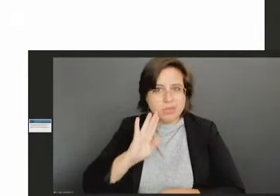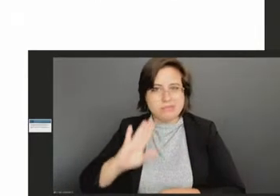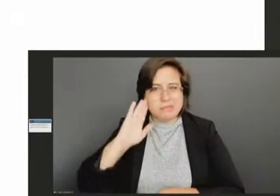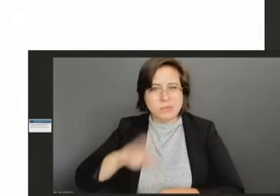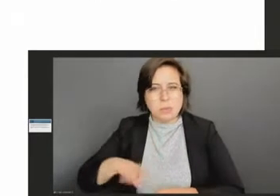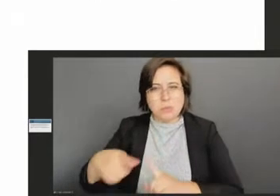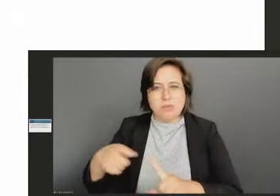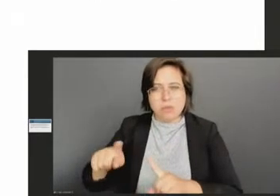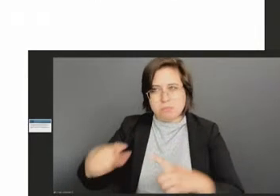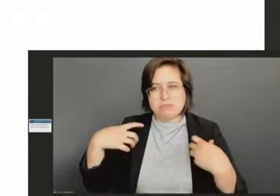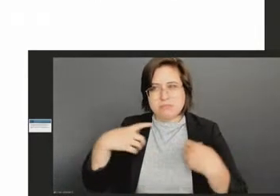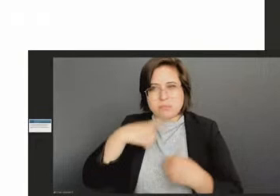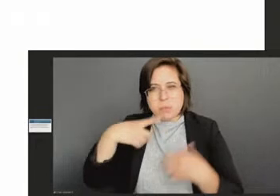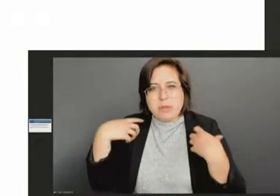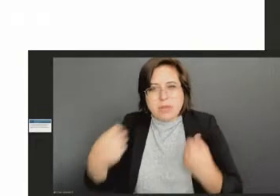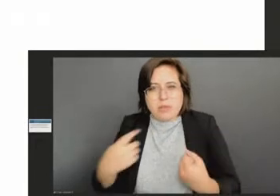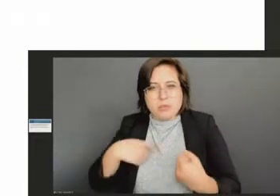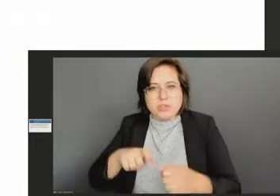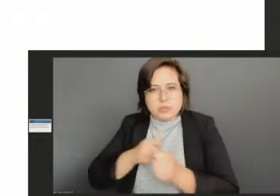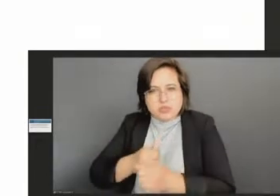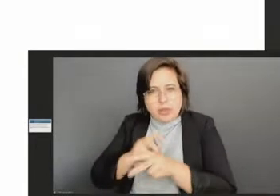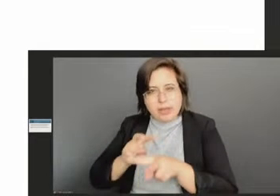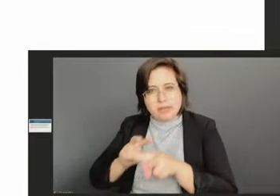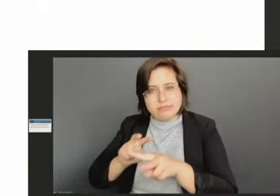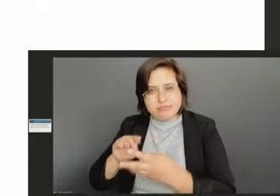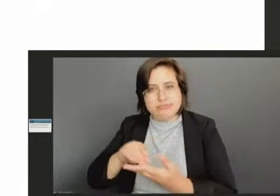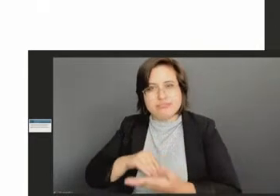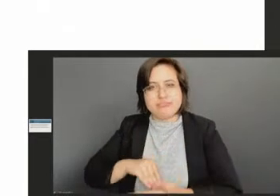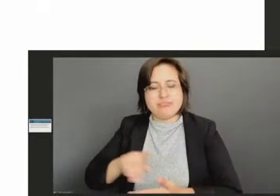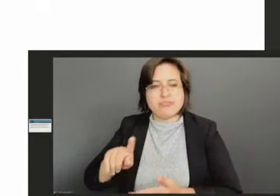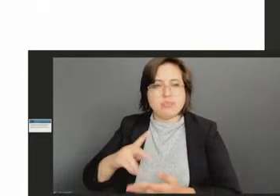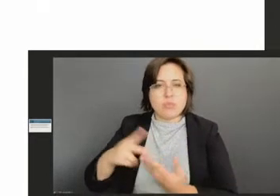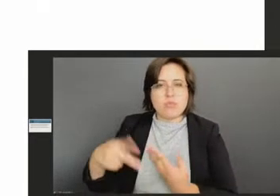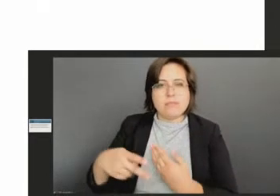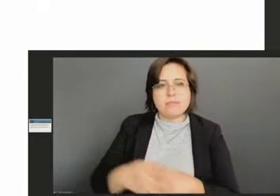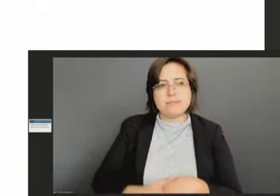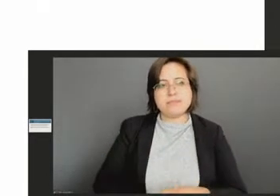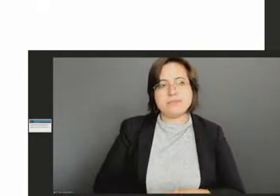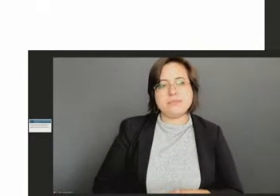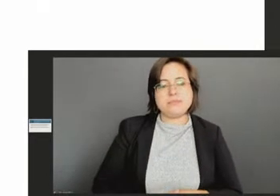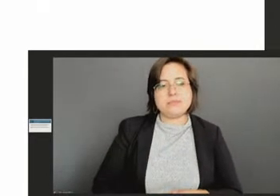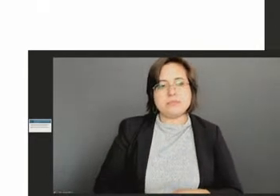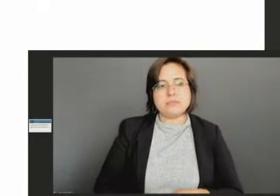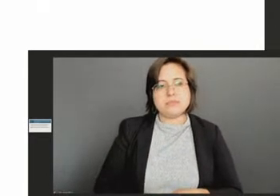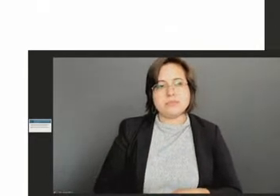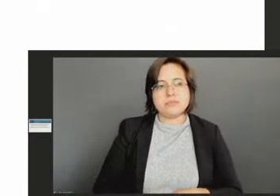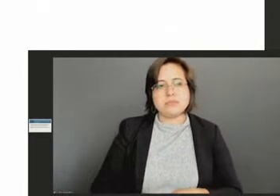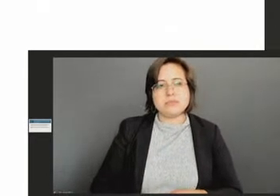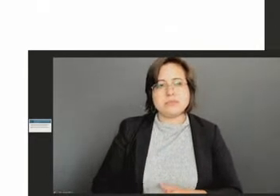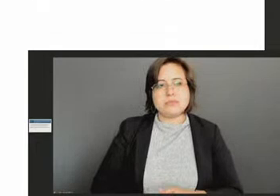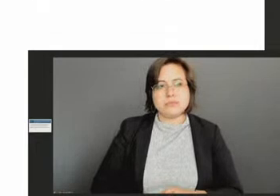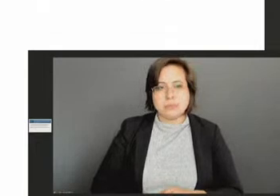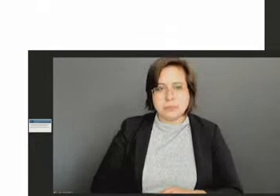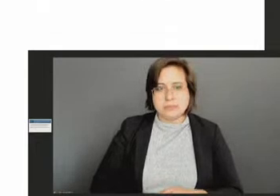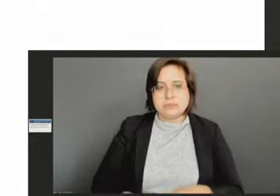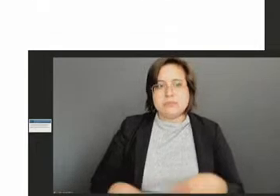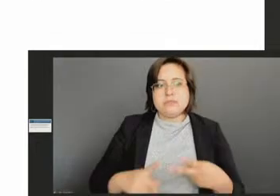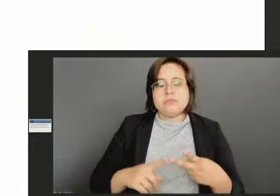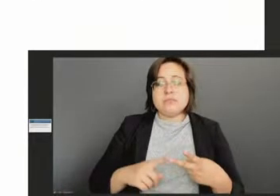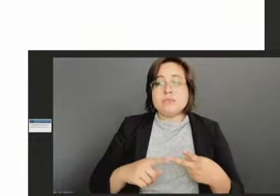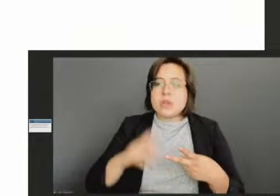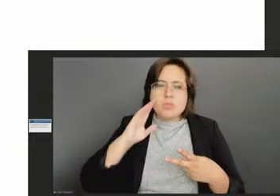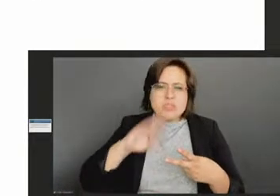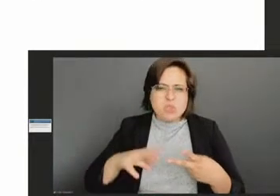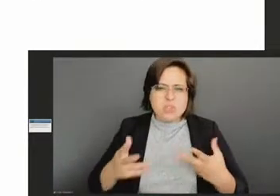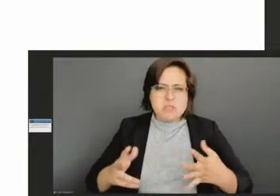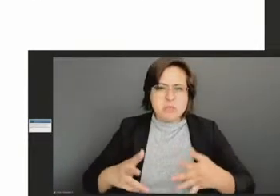be tracking, reporting, and implementing programs there. And second, we know that there were some interventions, such as early release,